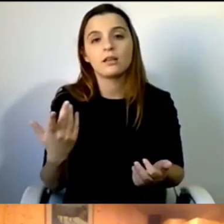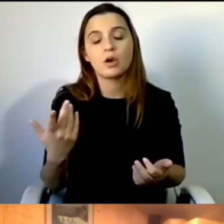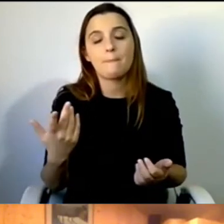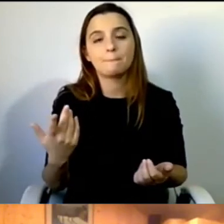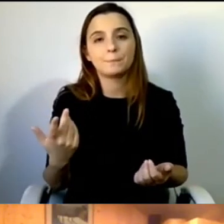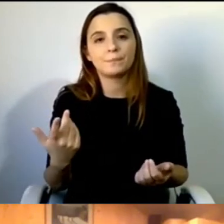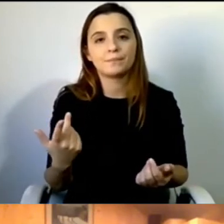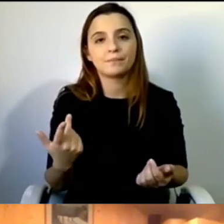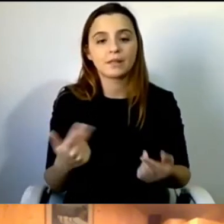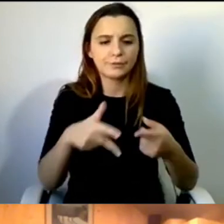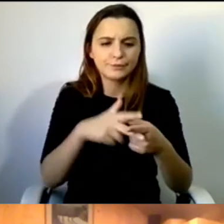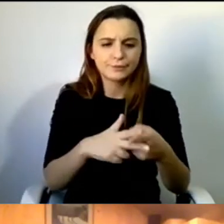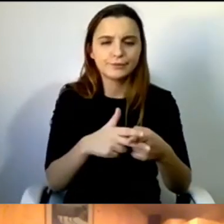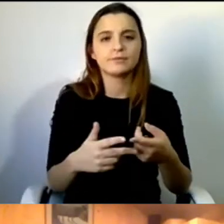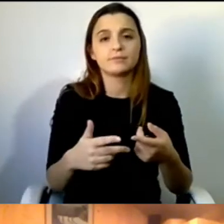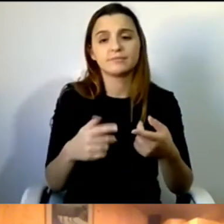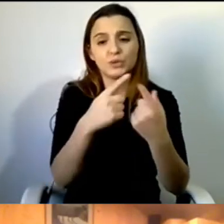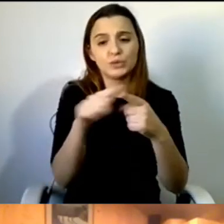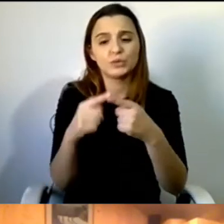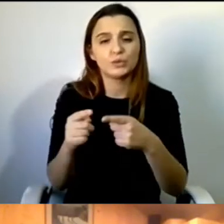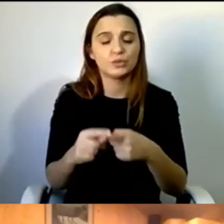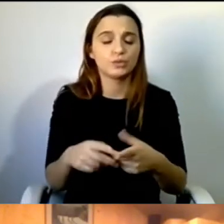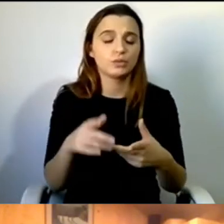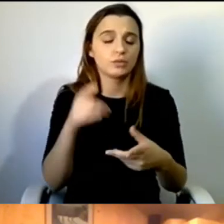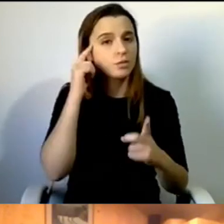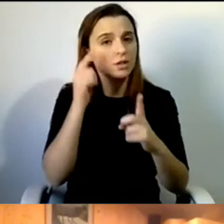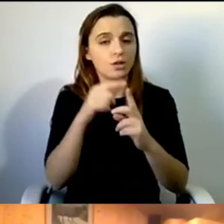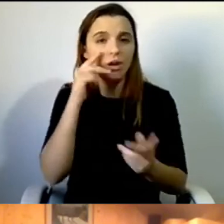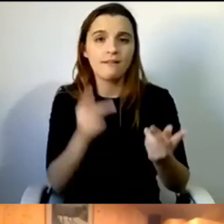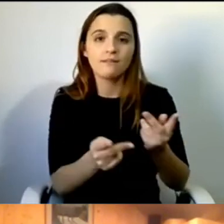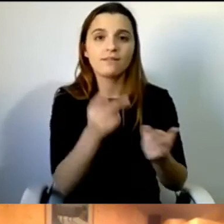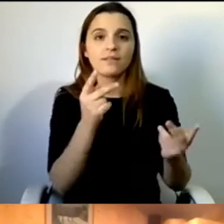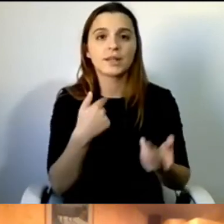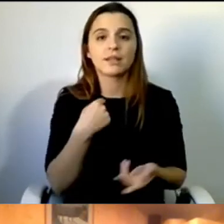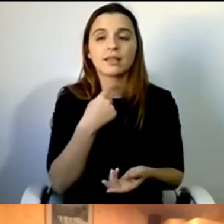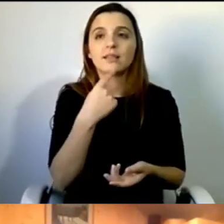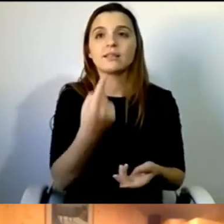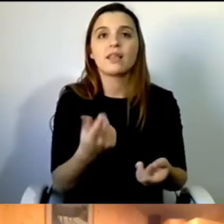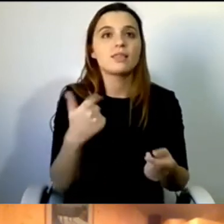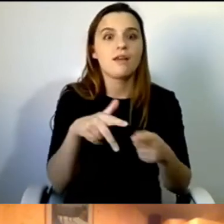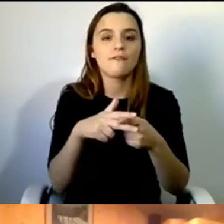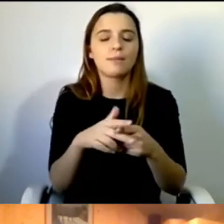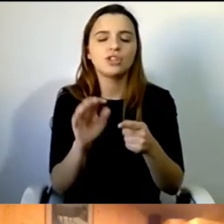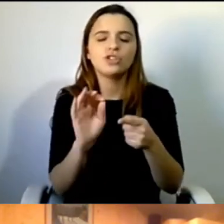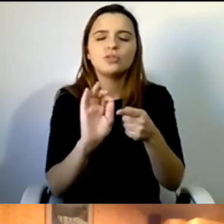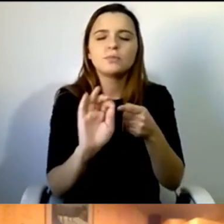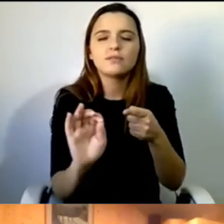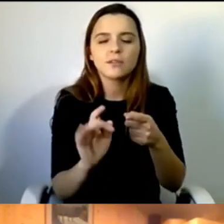assessment. And I'm not going to say that we have a specific tool just now, but there was a tool, and